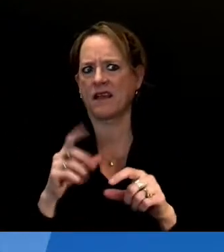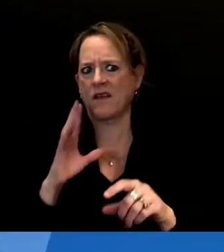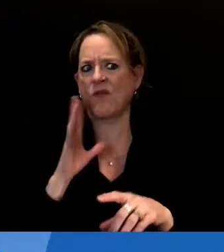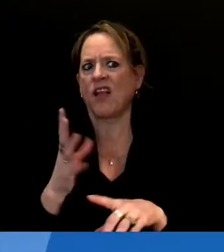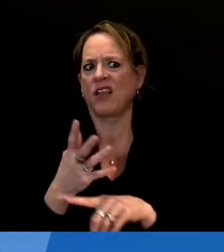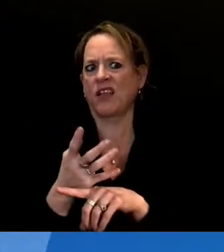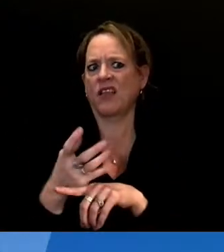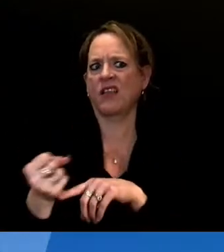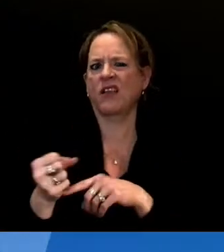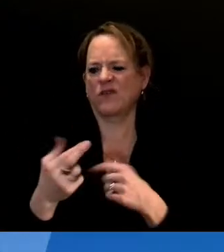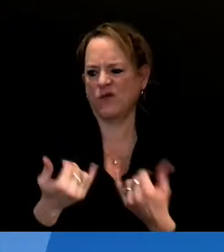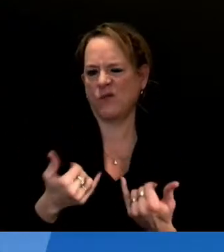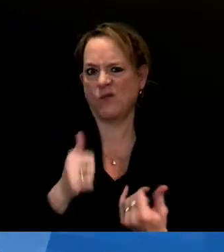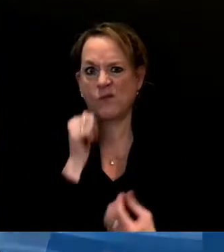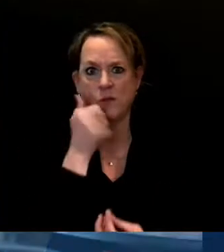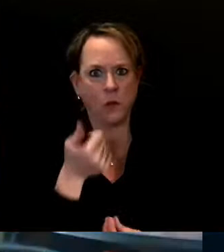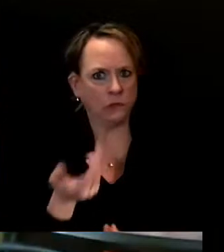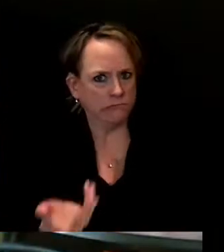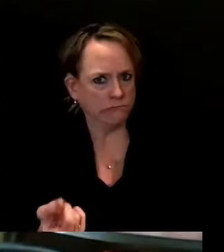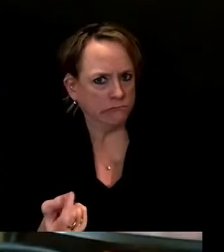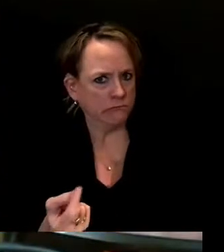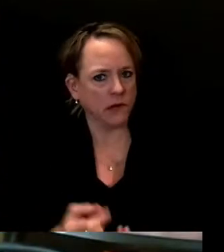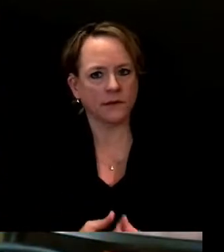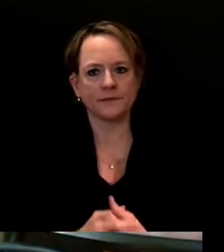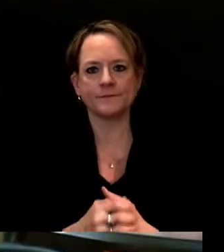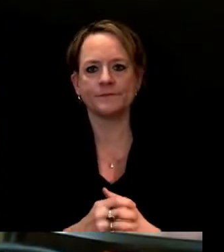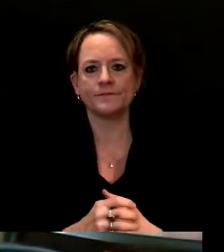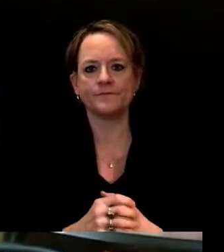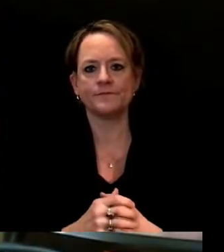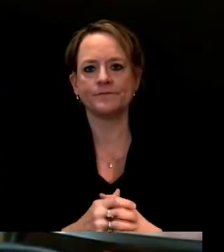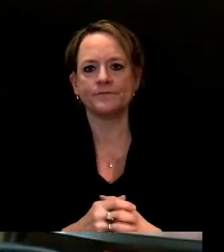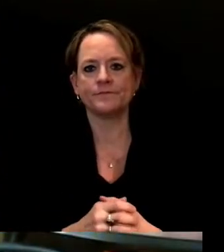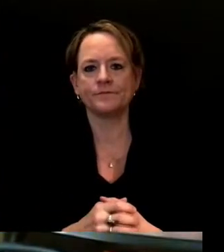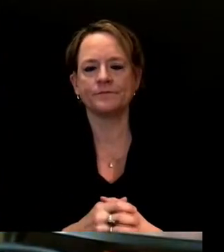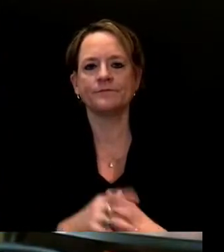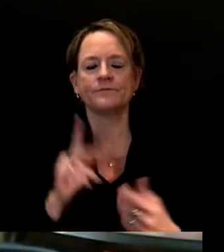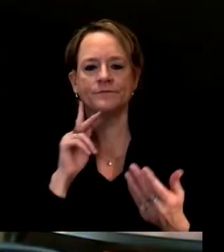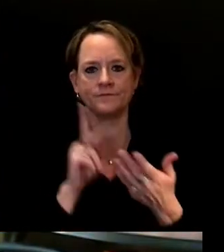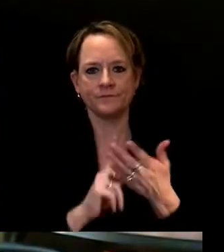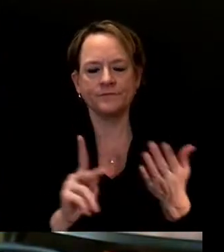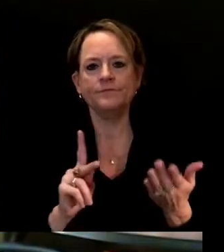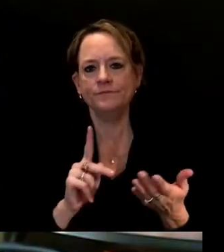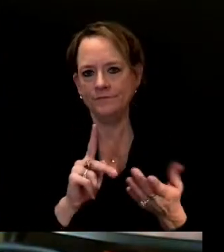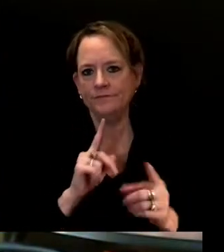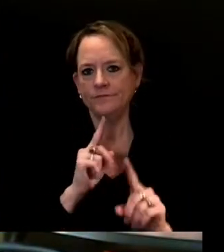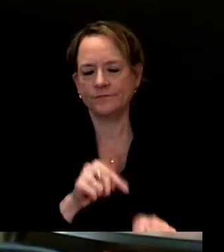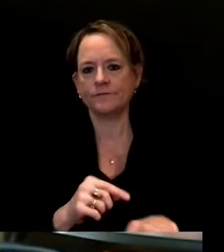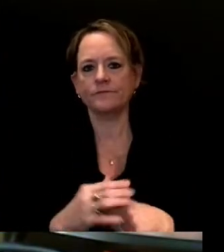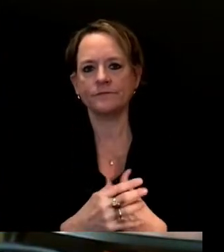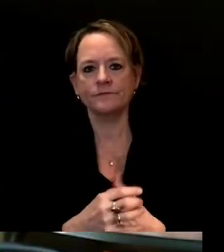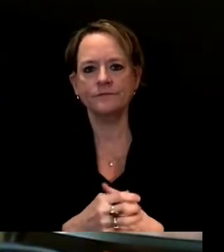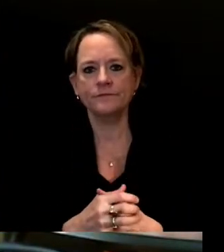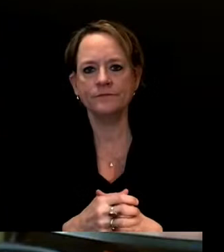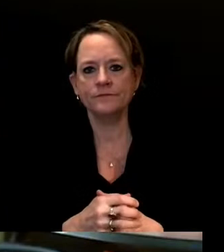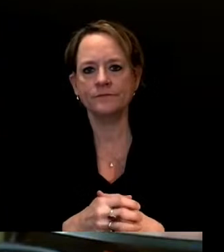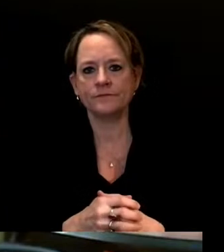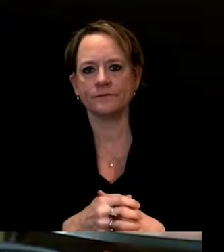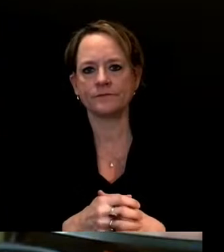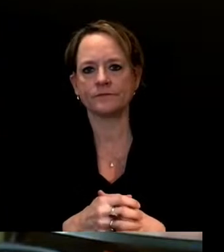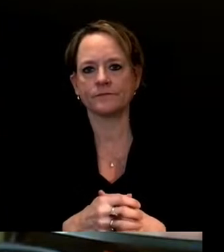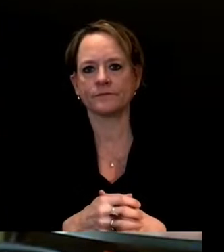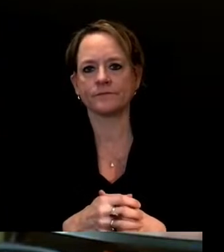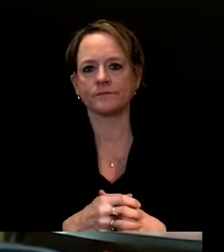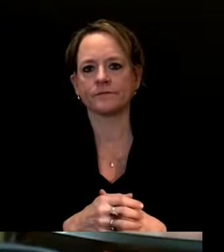So those are supplies that local public health partners and others can request through the Department of Health Services. We do have